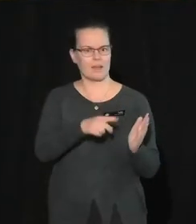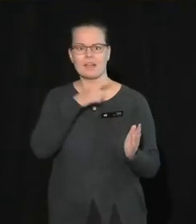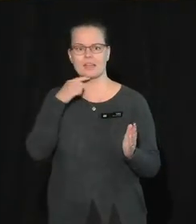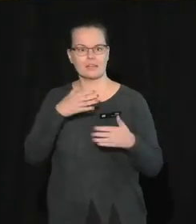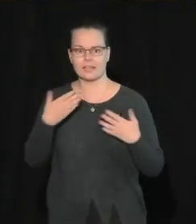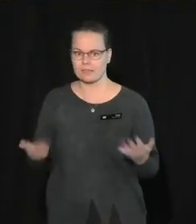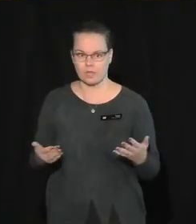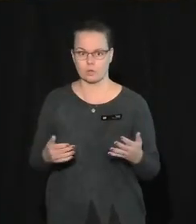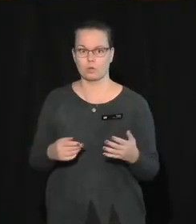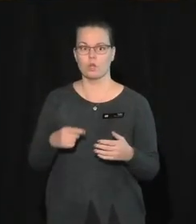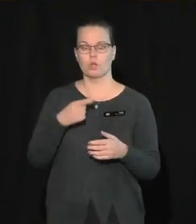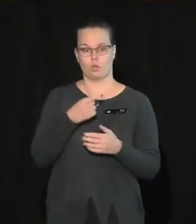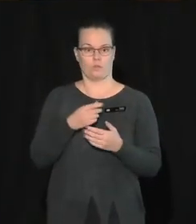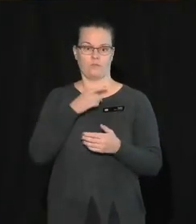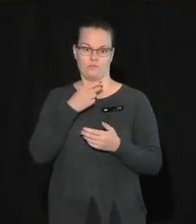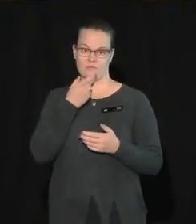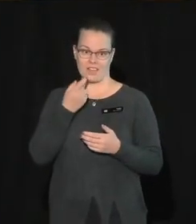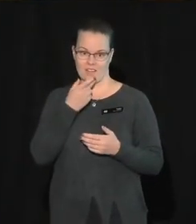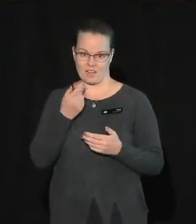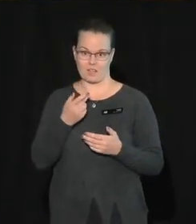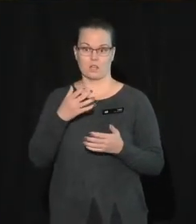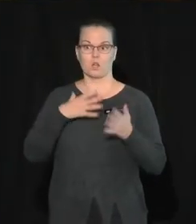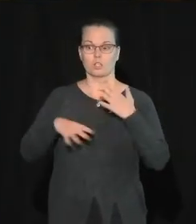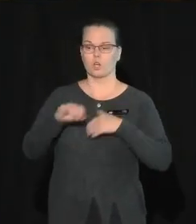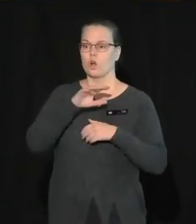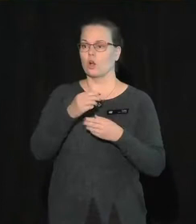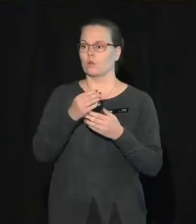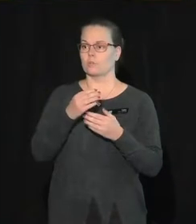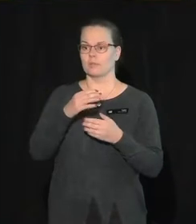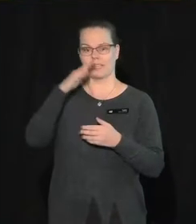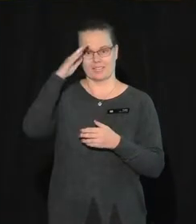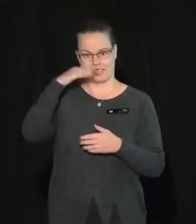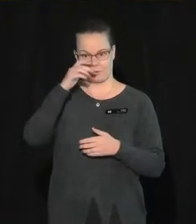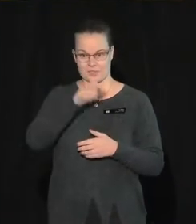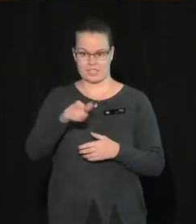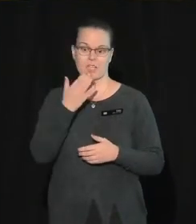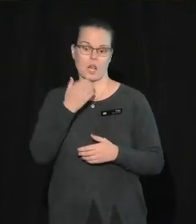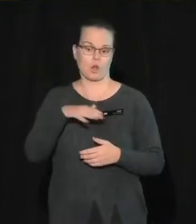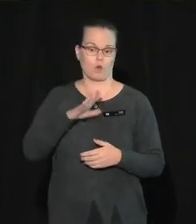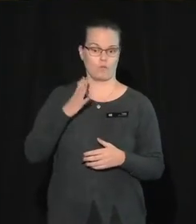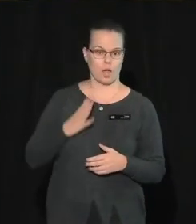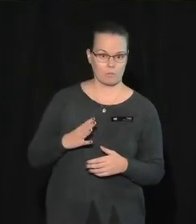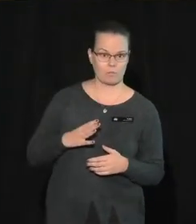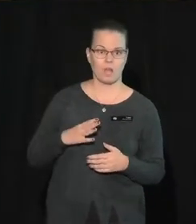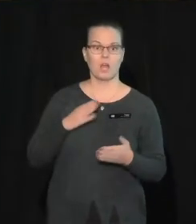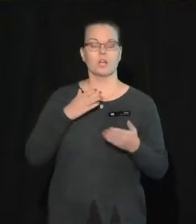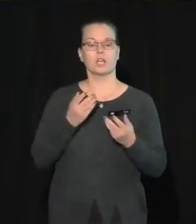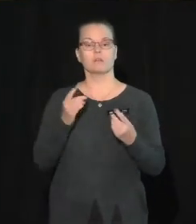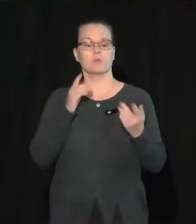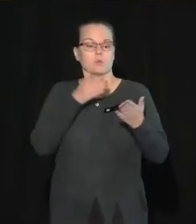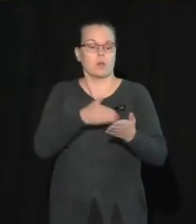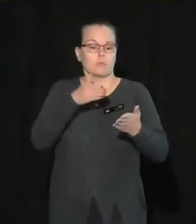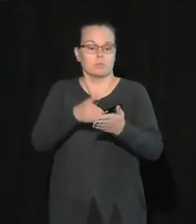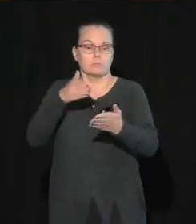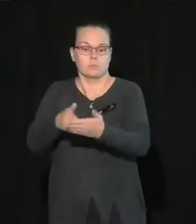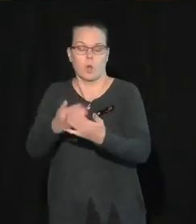was not perceived to be enough to address all the barriers that persons with disabilities were experiencing. That is